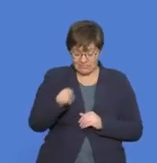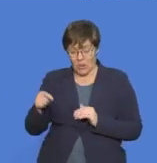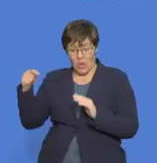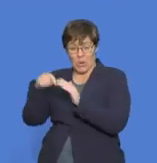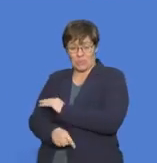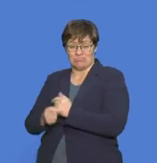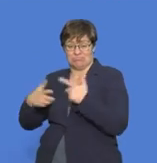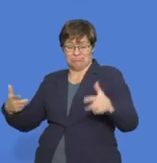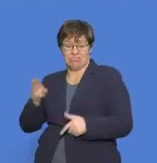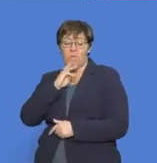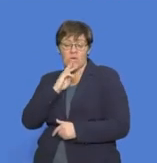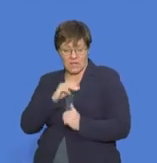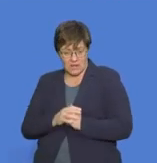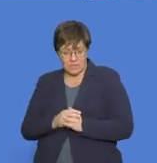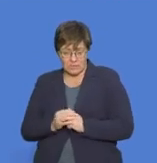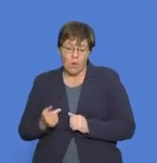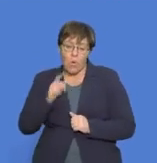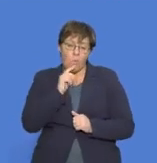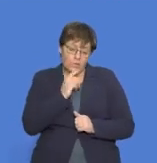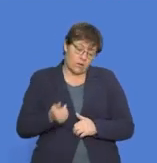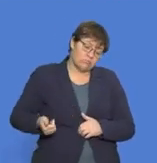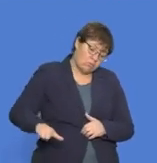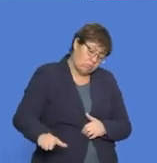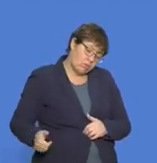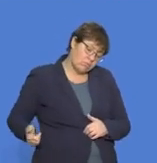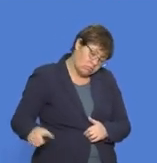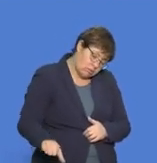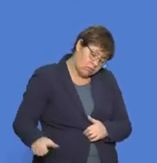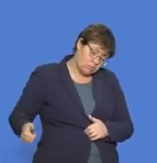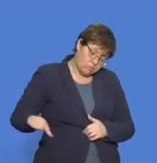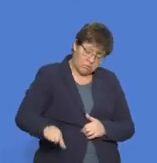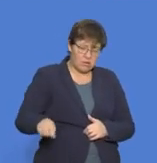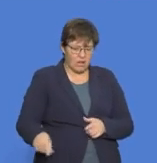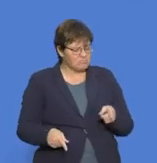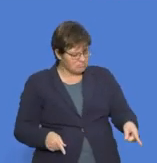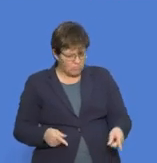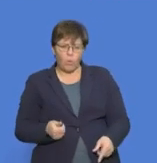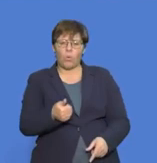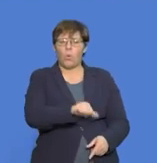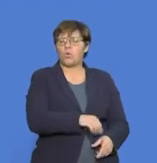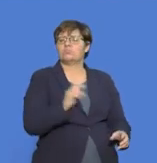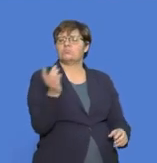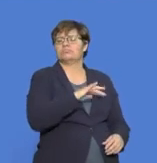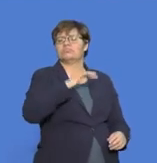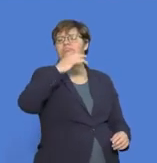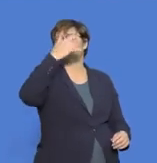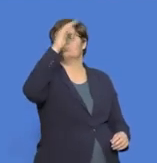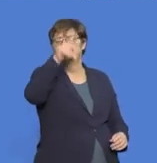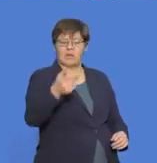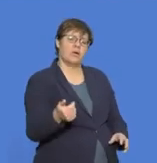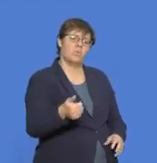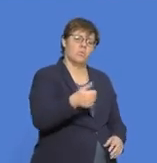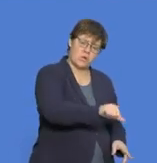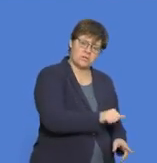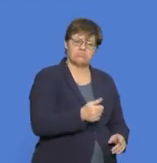and you'd have to keep watering it if it was in your garden. The other plant, you wouldn't have to water every day. So to make sense and to